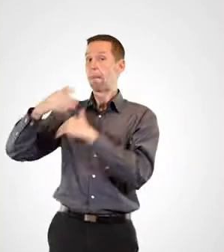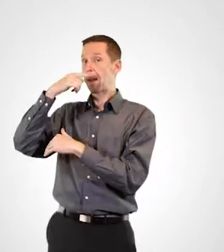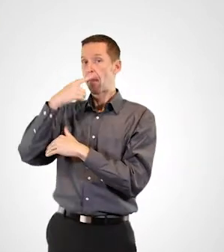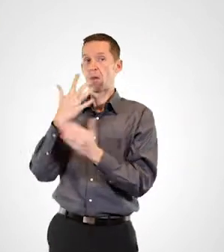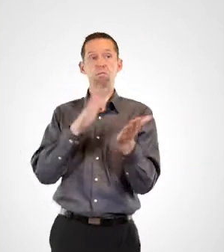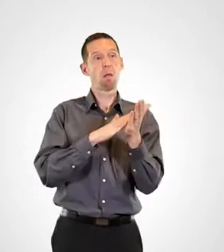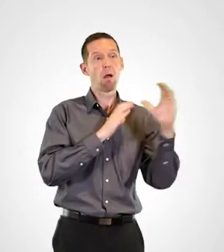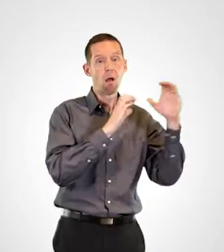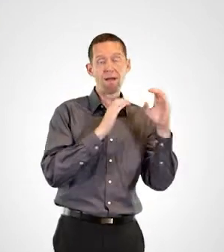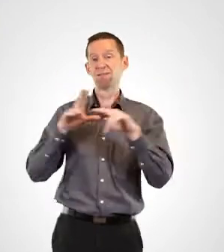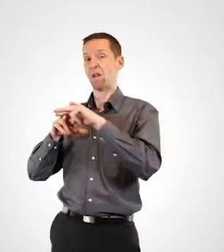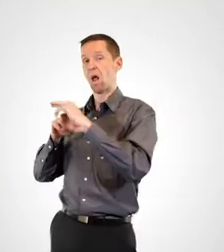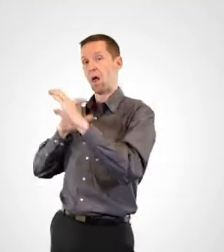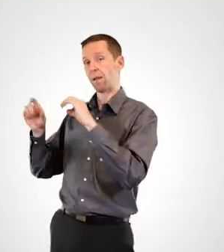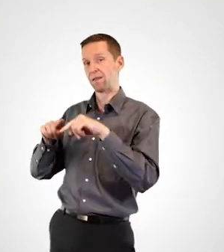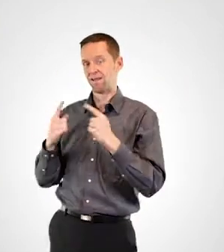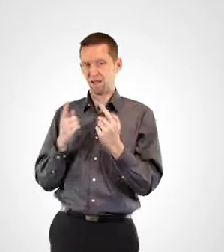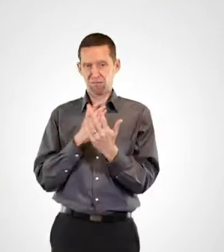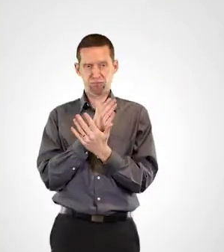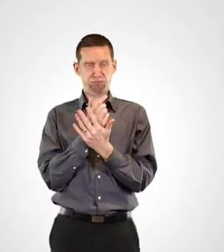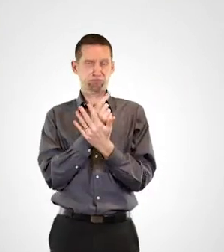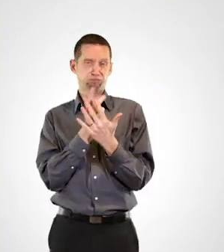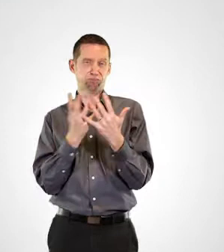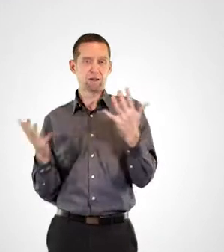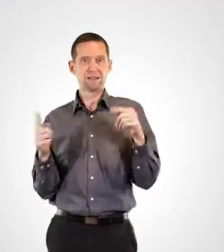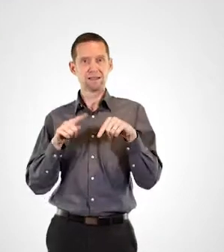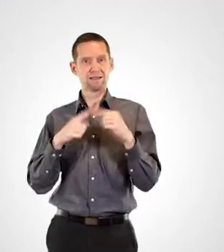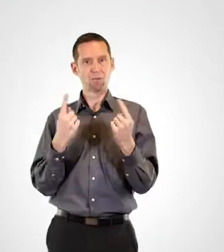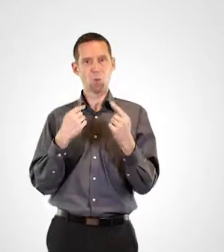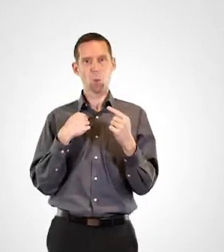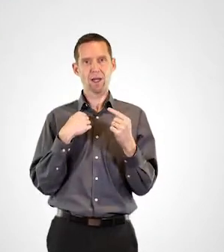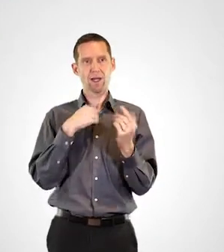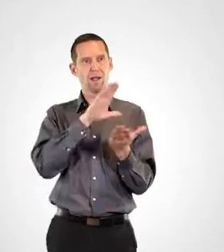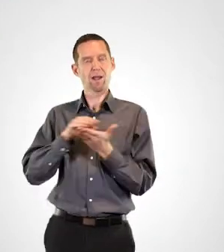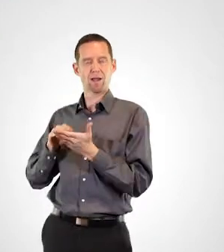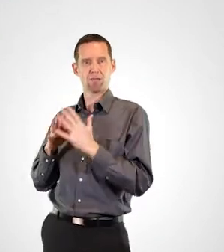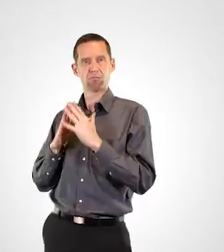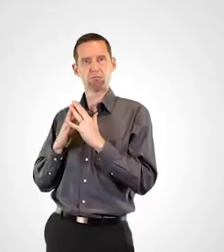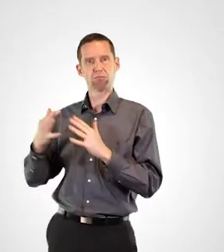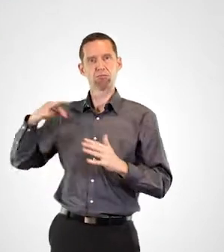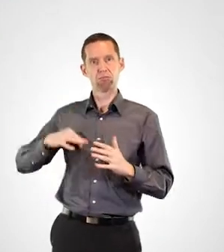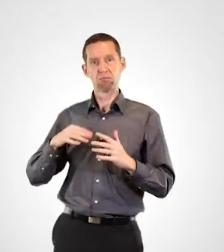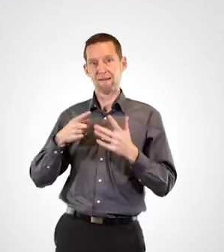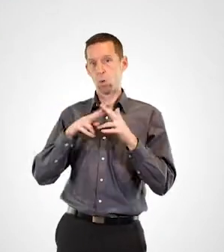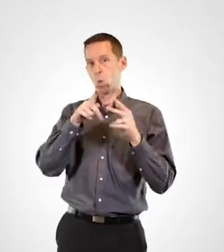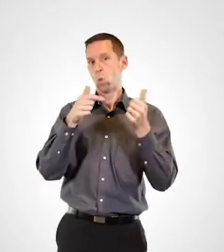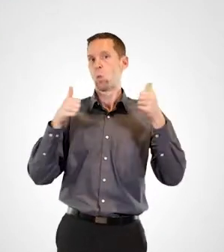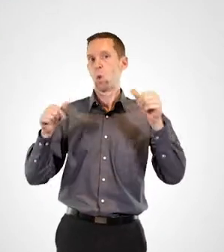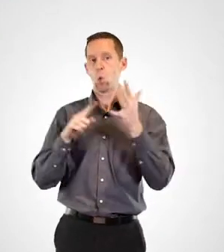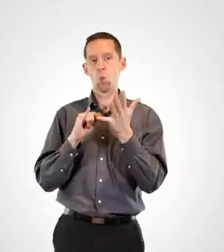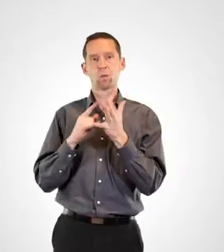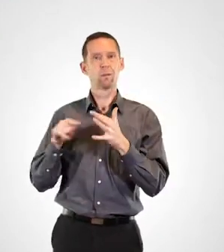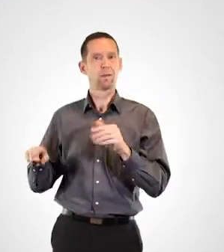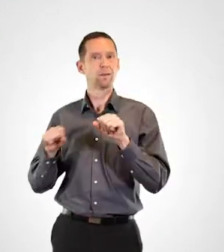well, with mom versus dad, etc. So multitude of uses that I think you'll find if you have a chance